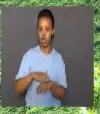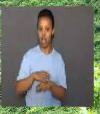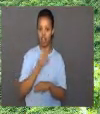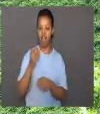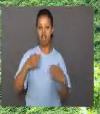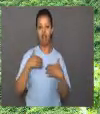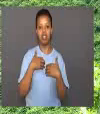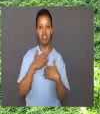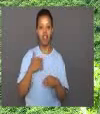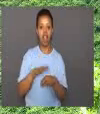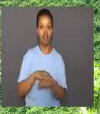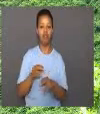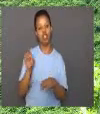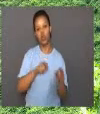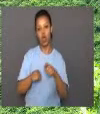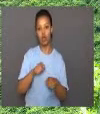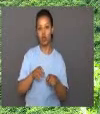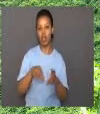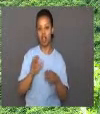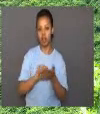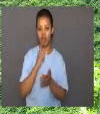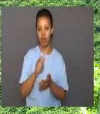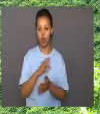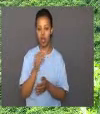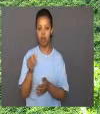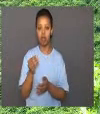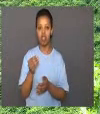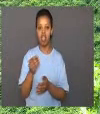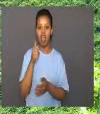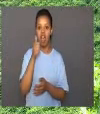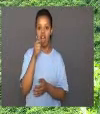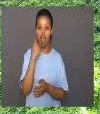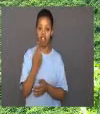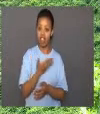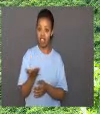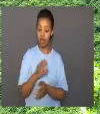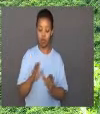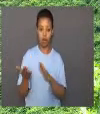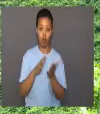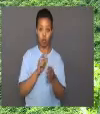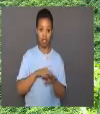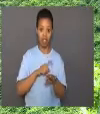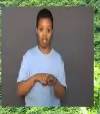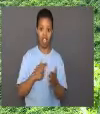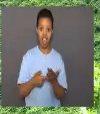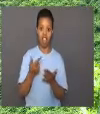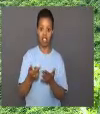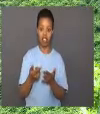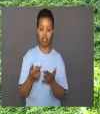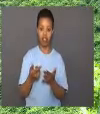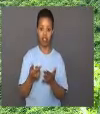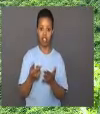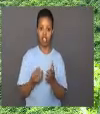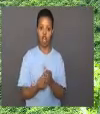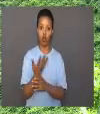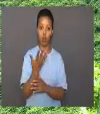and animals. As older species die and decompose, the competition